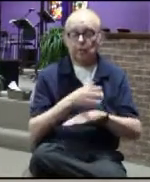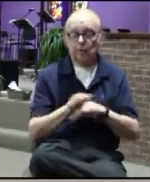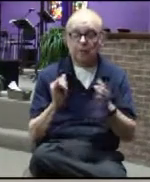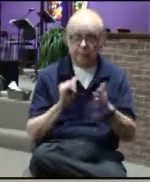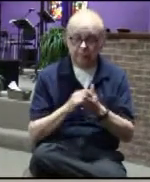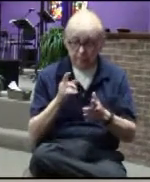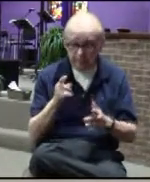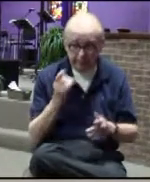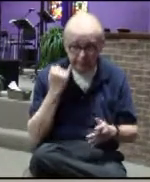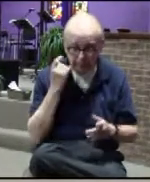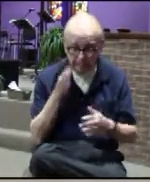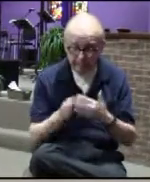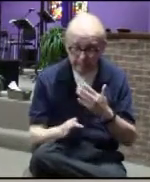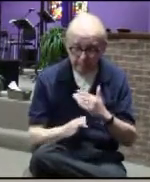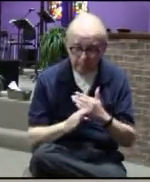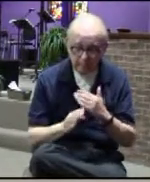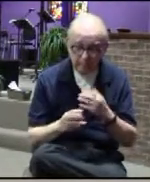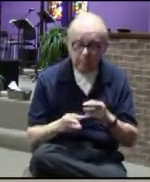over you